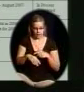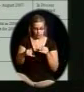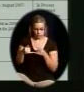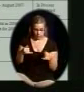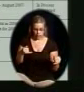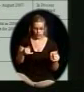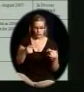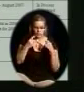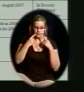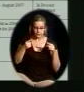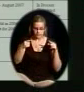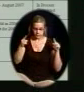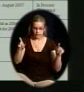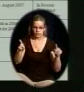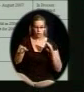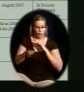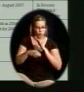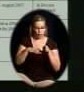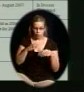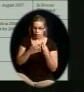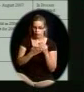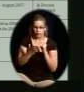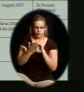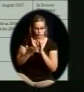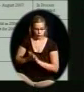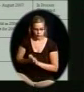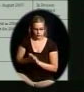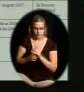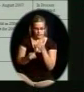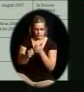all reported on each individual action plan.